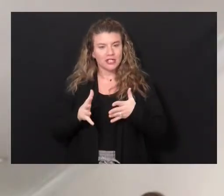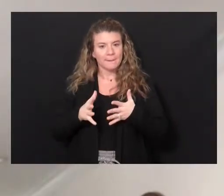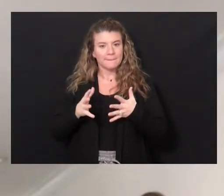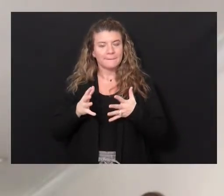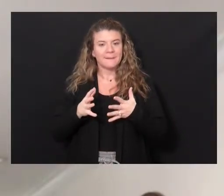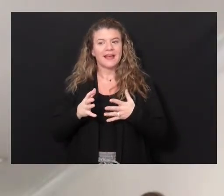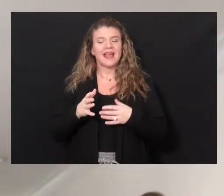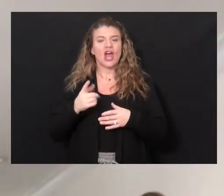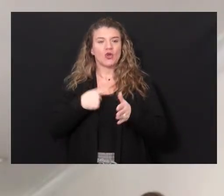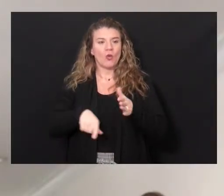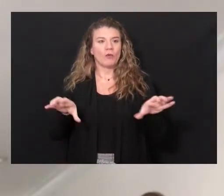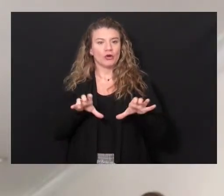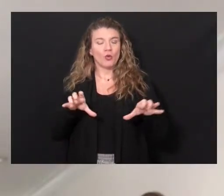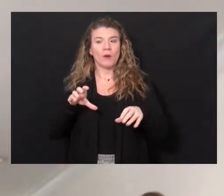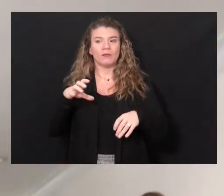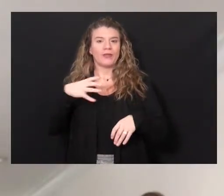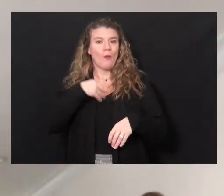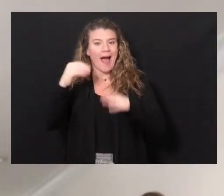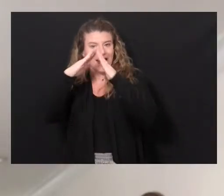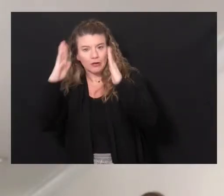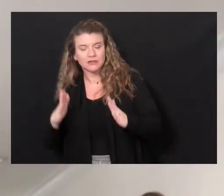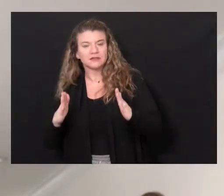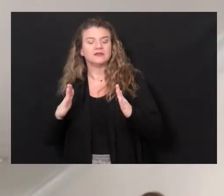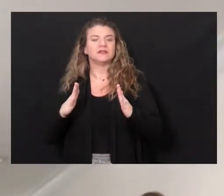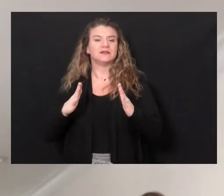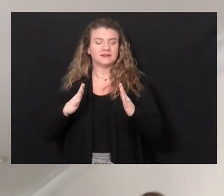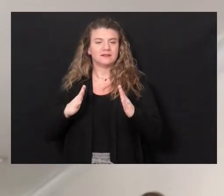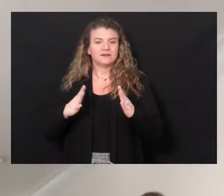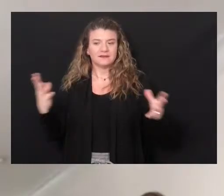as what we're doing with the White House and the